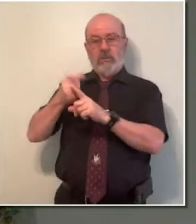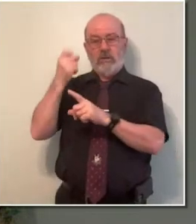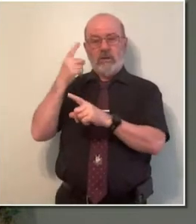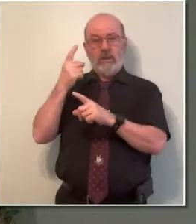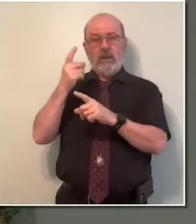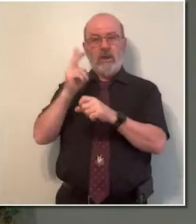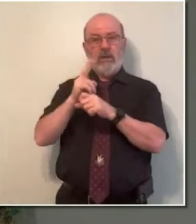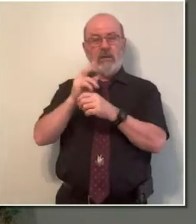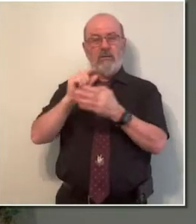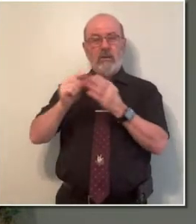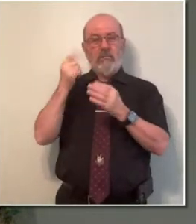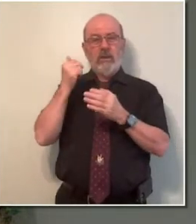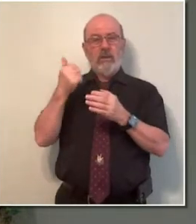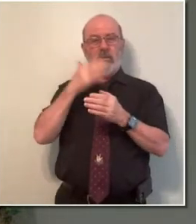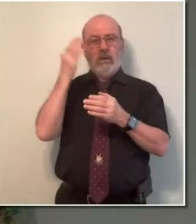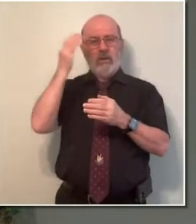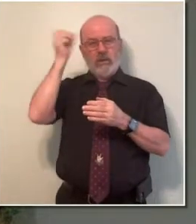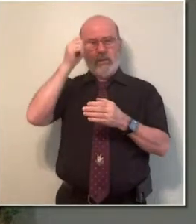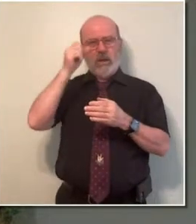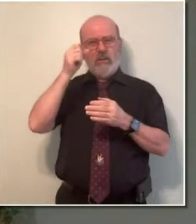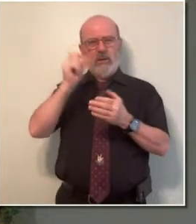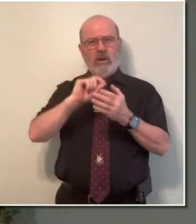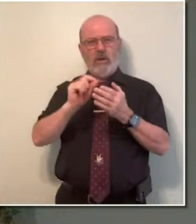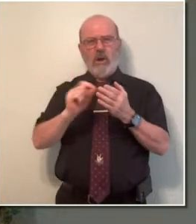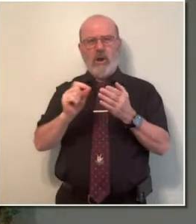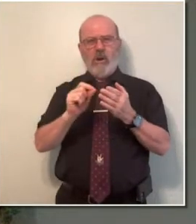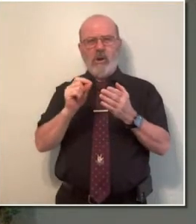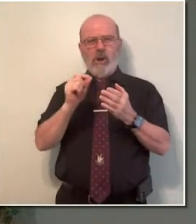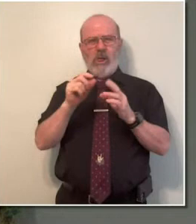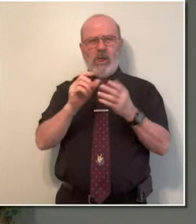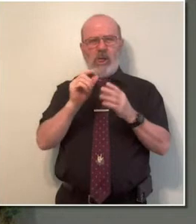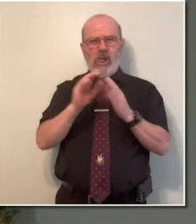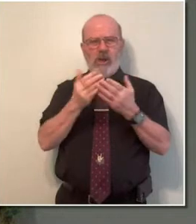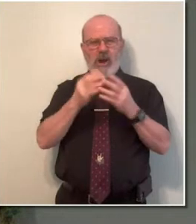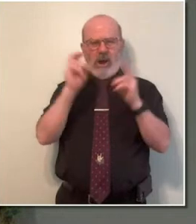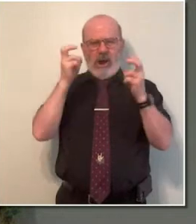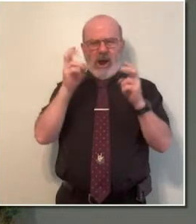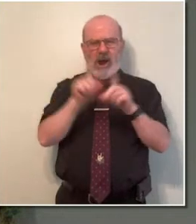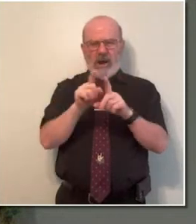verses because we know Solomon to be the author of the book of Proverbs as well. So